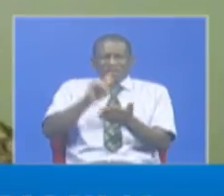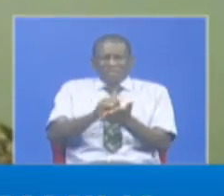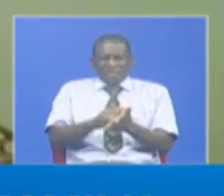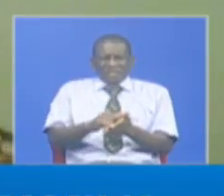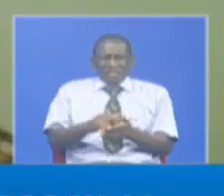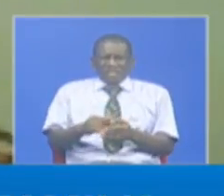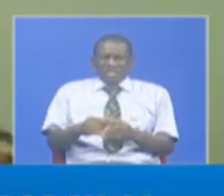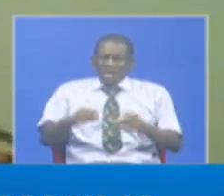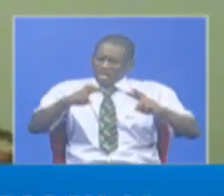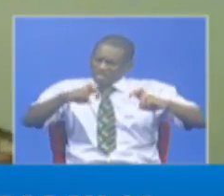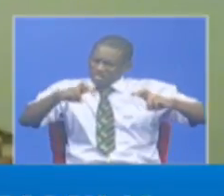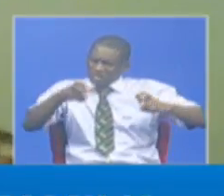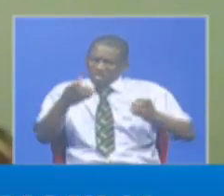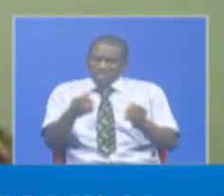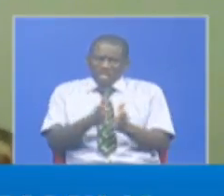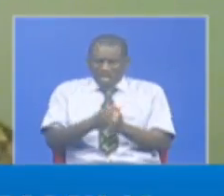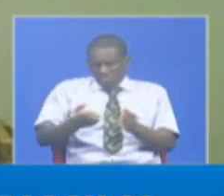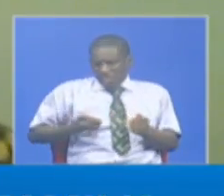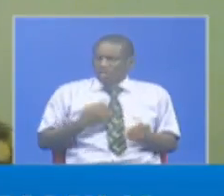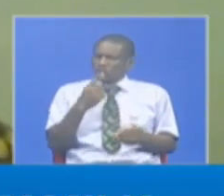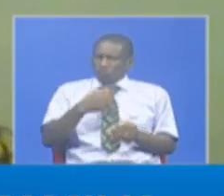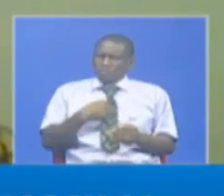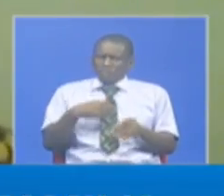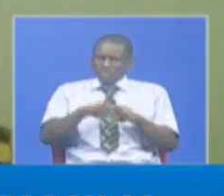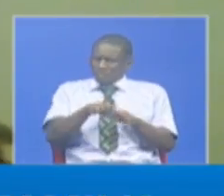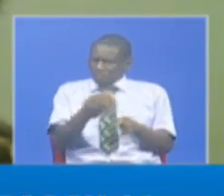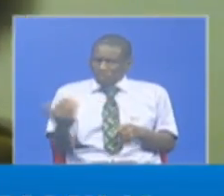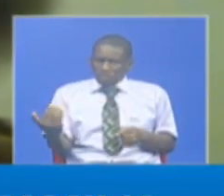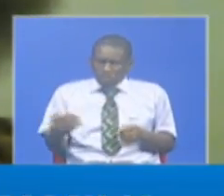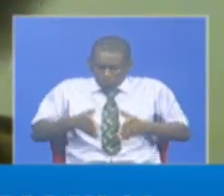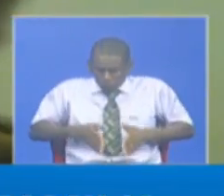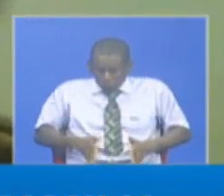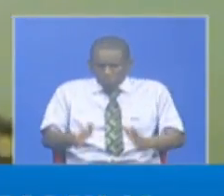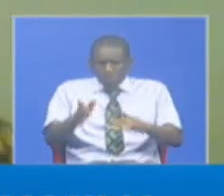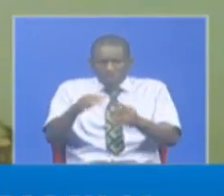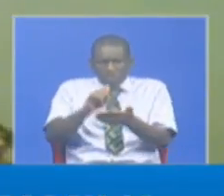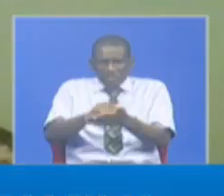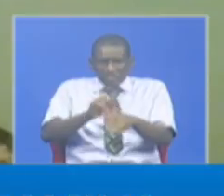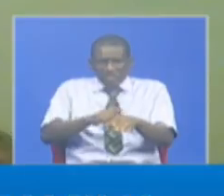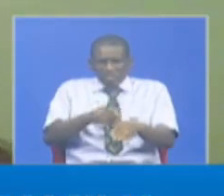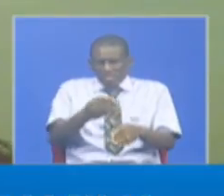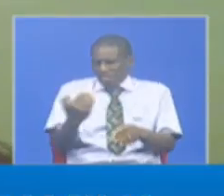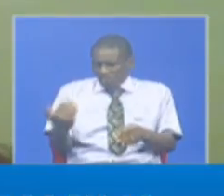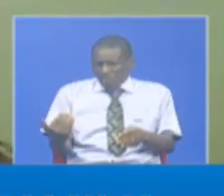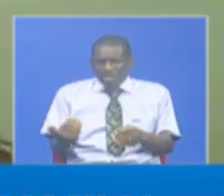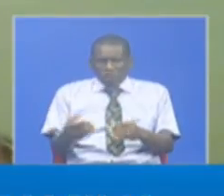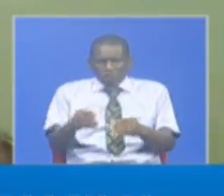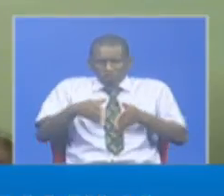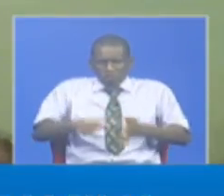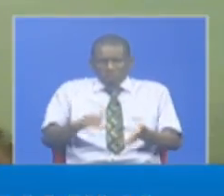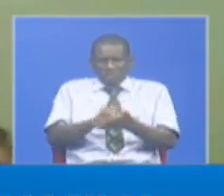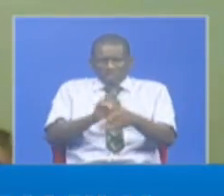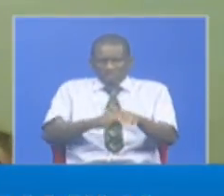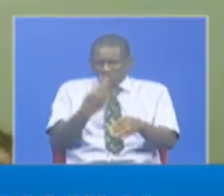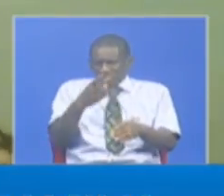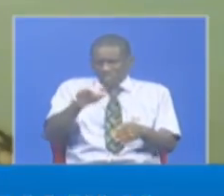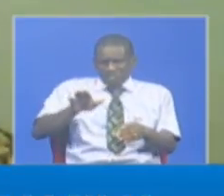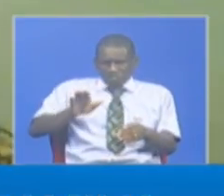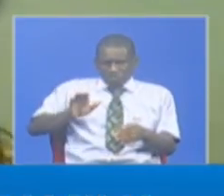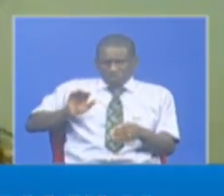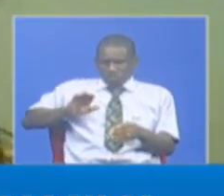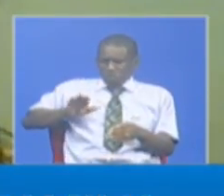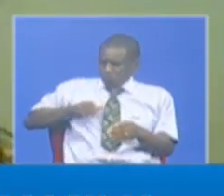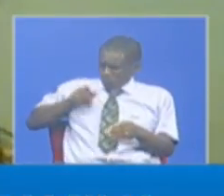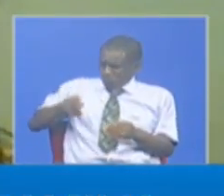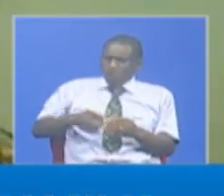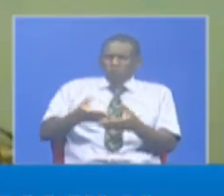around. The girl told me, even this child was born from that time. Even this child was born from that time. Do you see that lady? Even she was raped from that